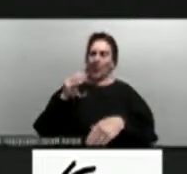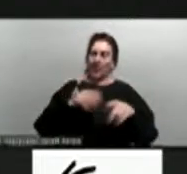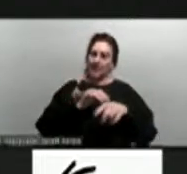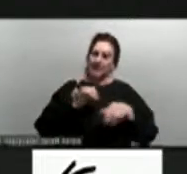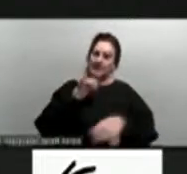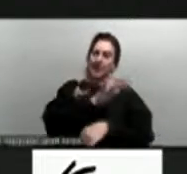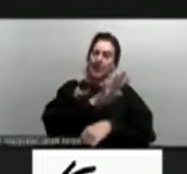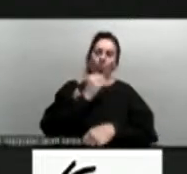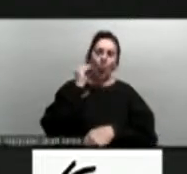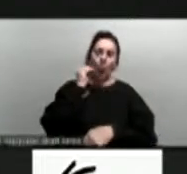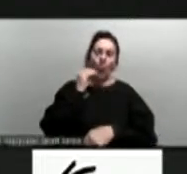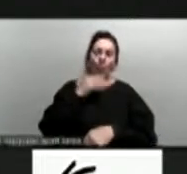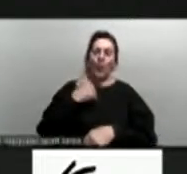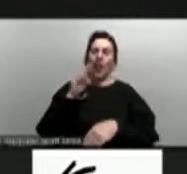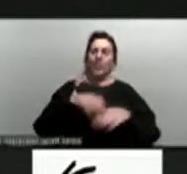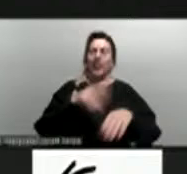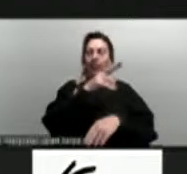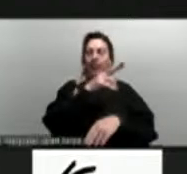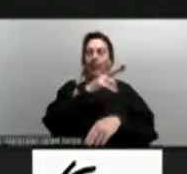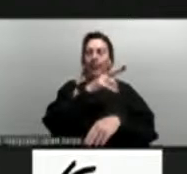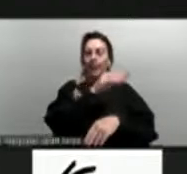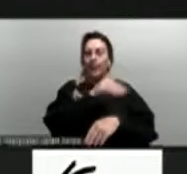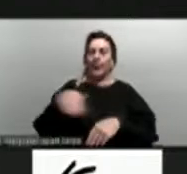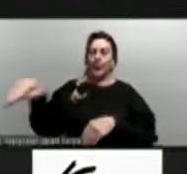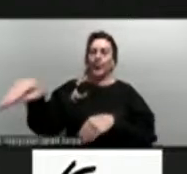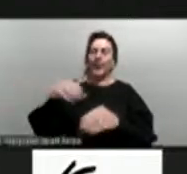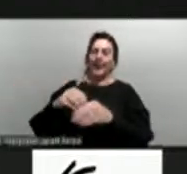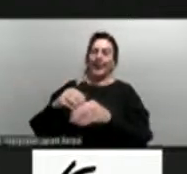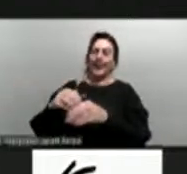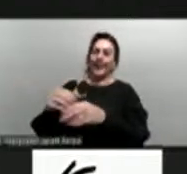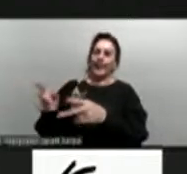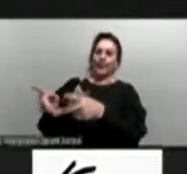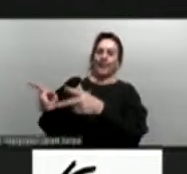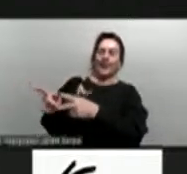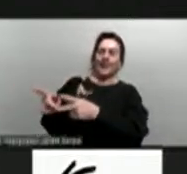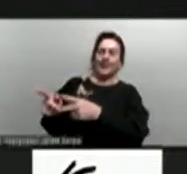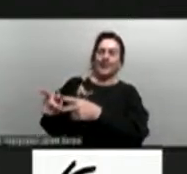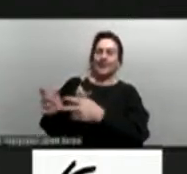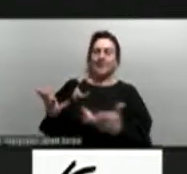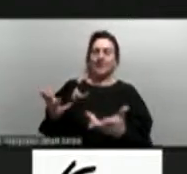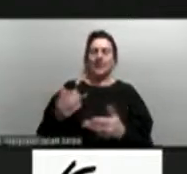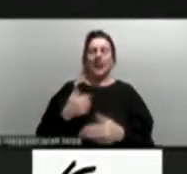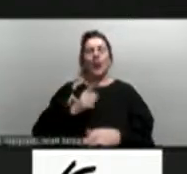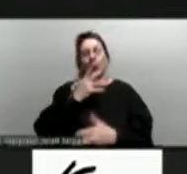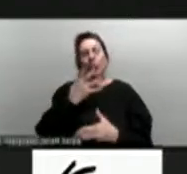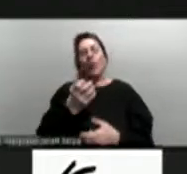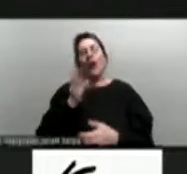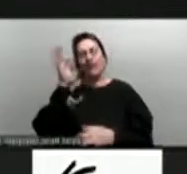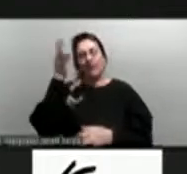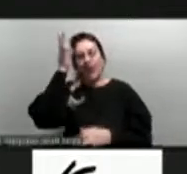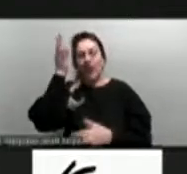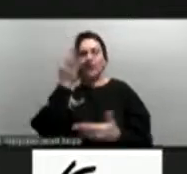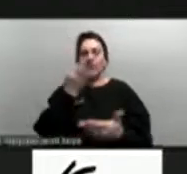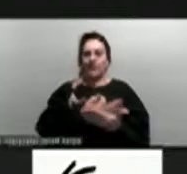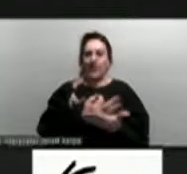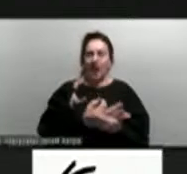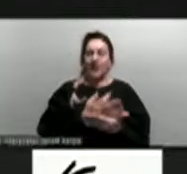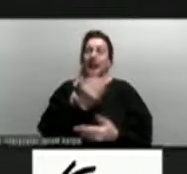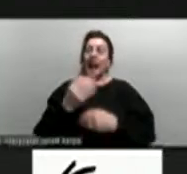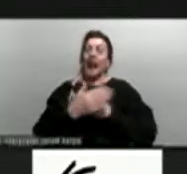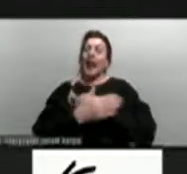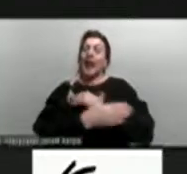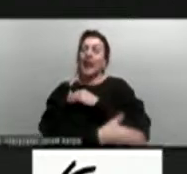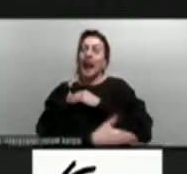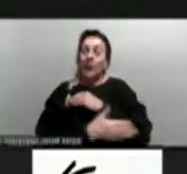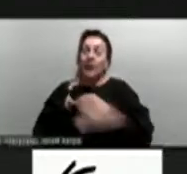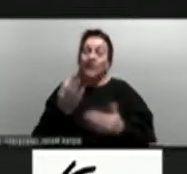like to see this program funded, and I want to see Mr. Liu be able to obtain federal funds as well as county funds to finally